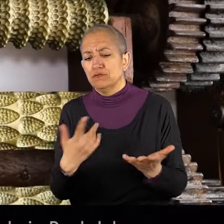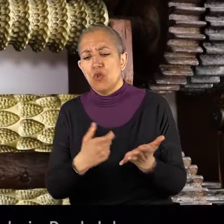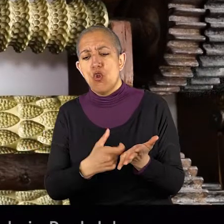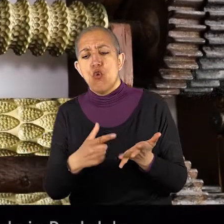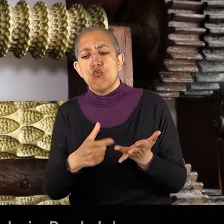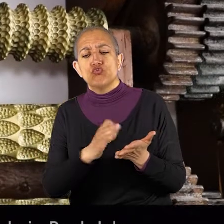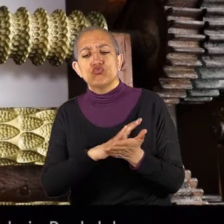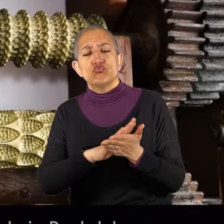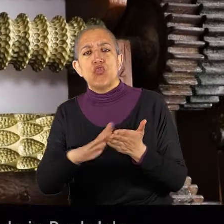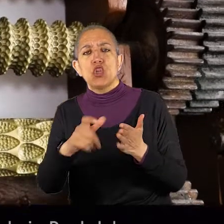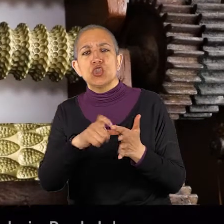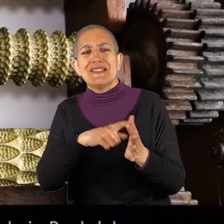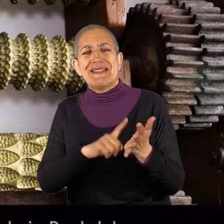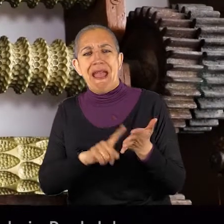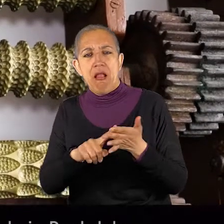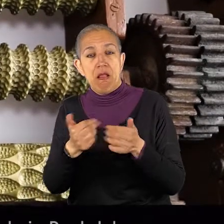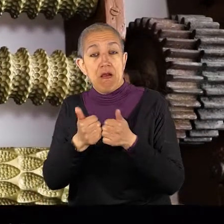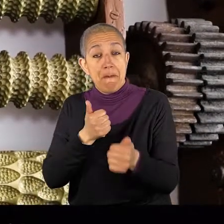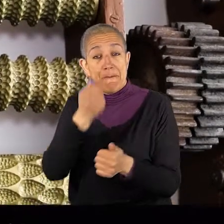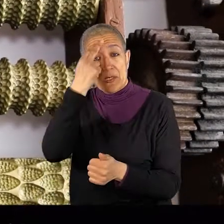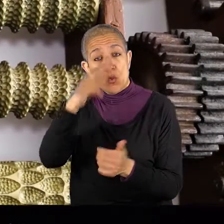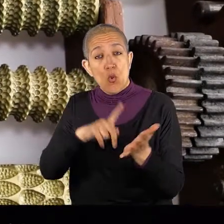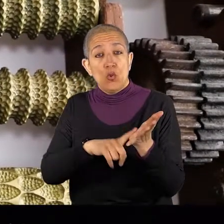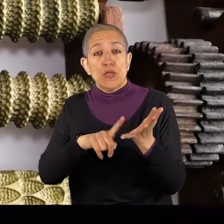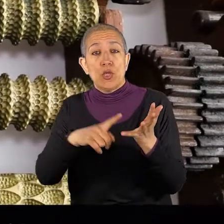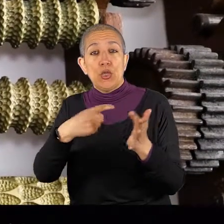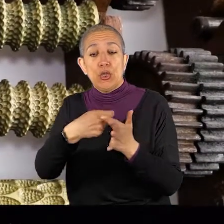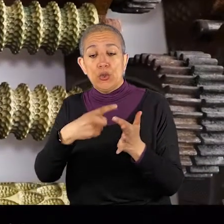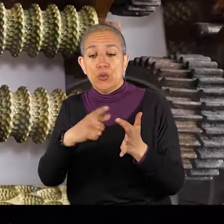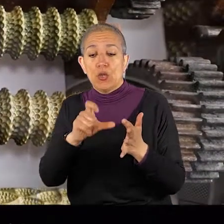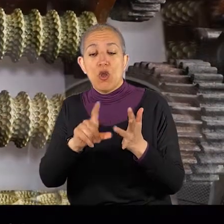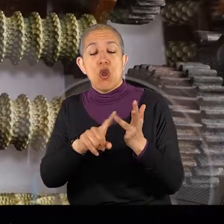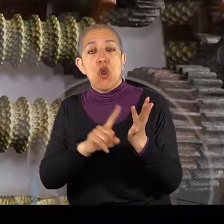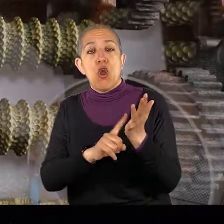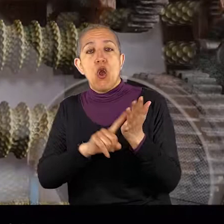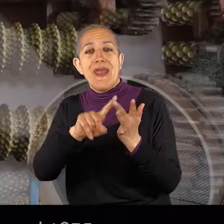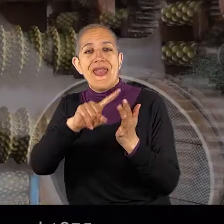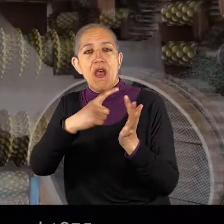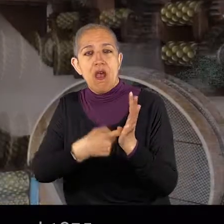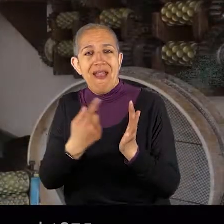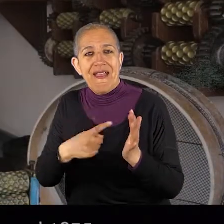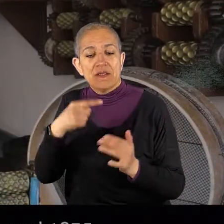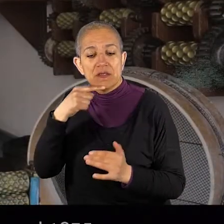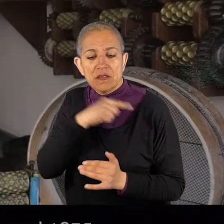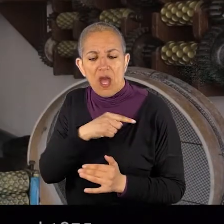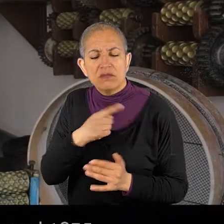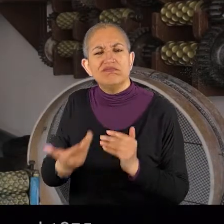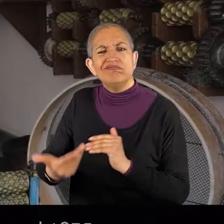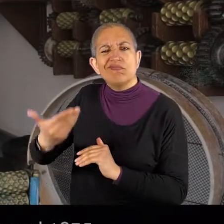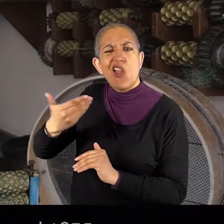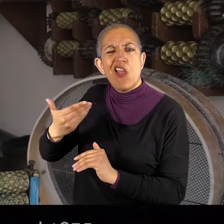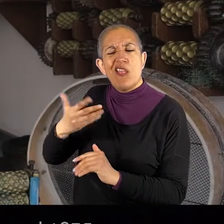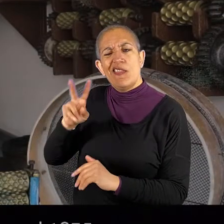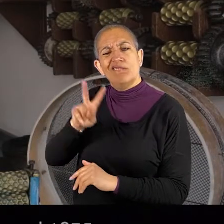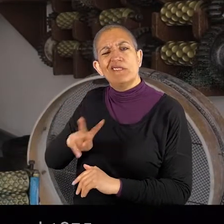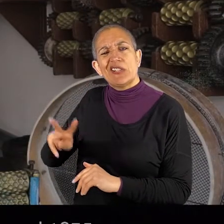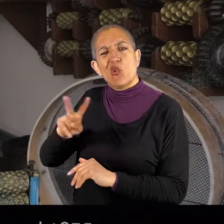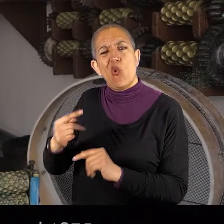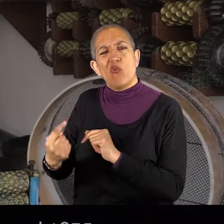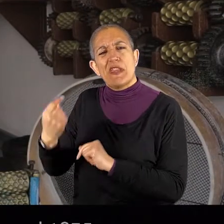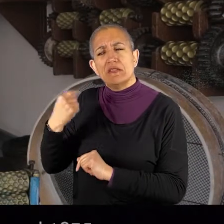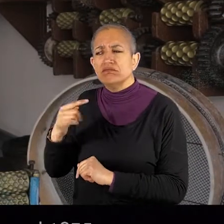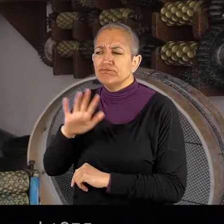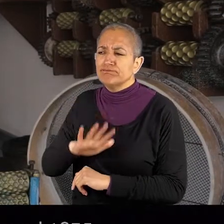in Rochdale by a firm called Luke Collier and Son in early Victorian times, from